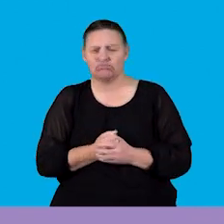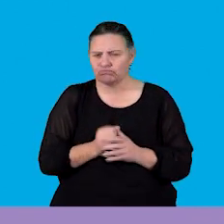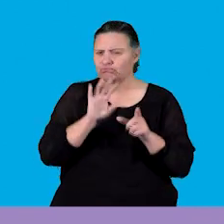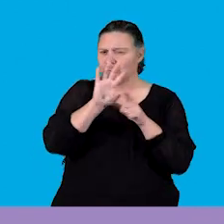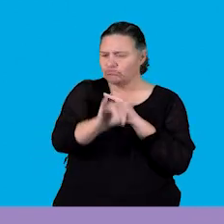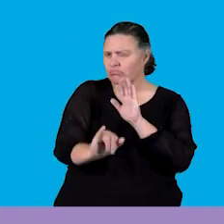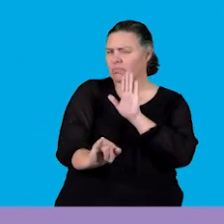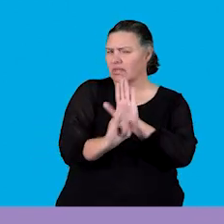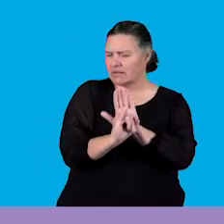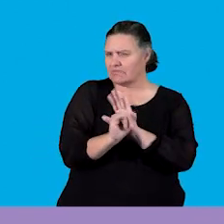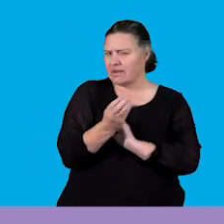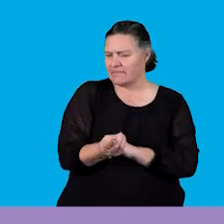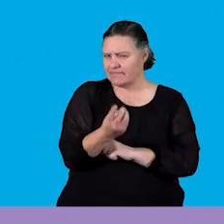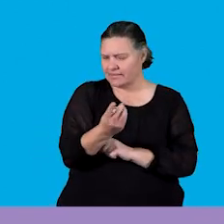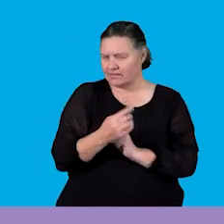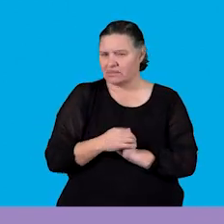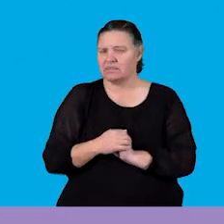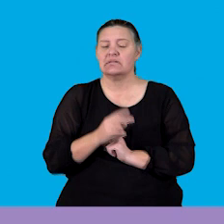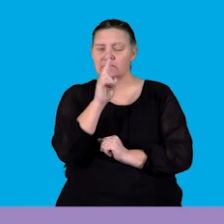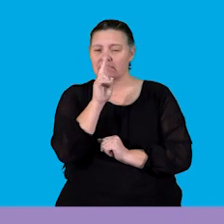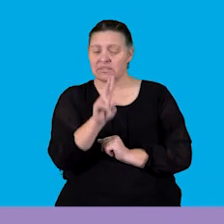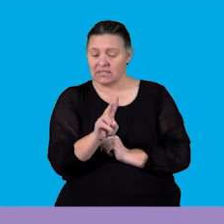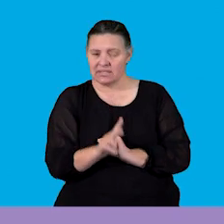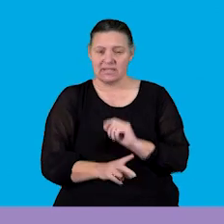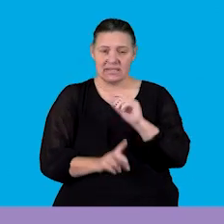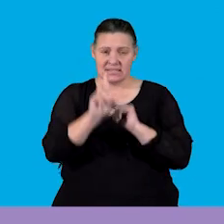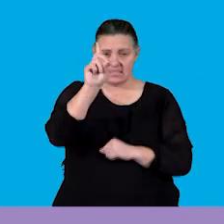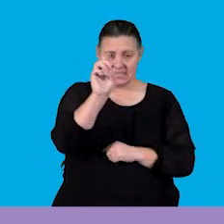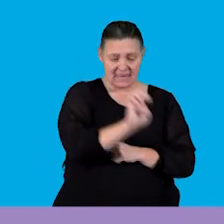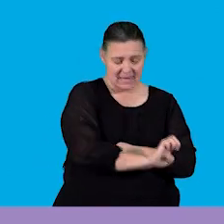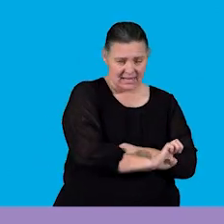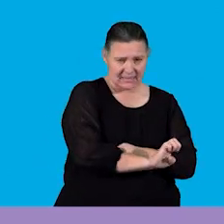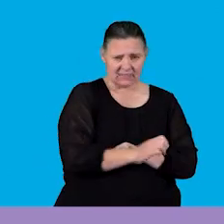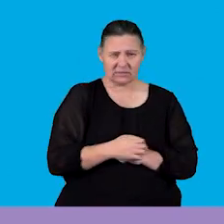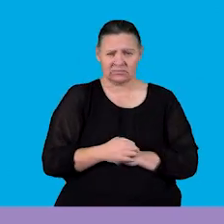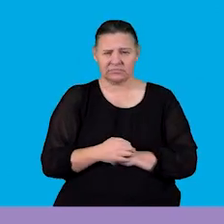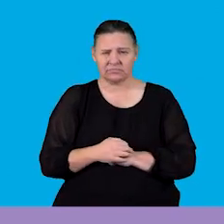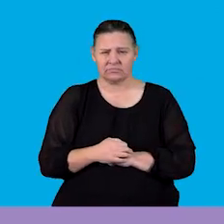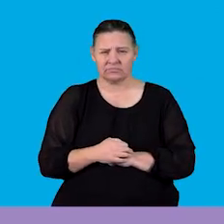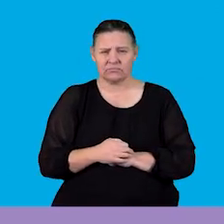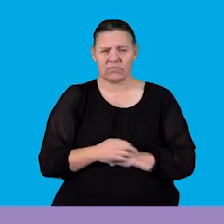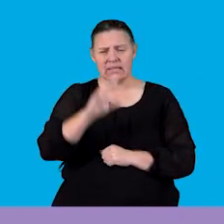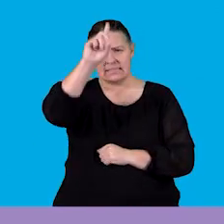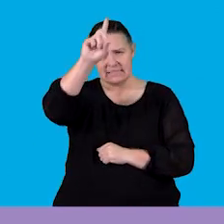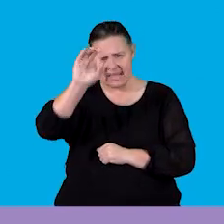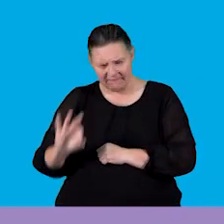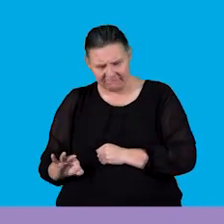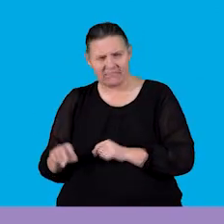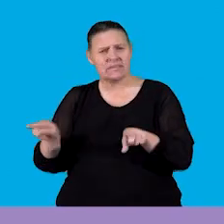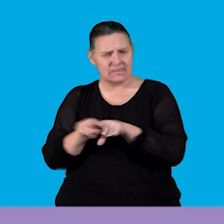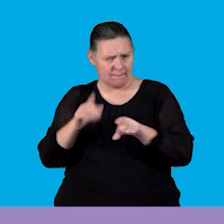given here to identify the type of triangle? We can see that DE has been shown to be equal